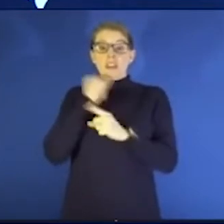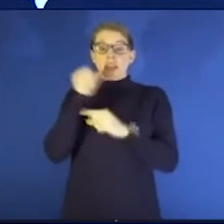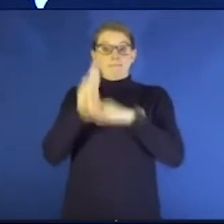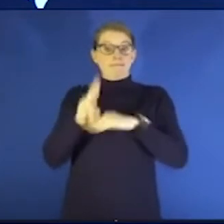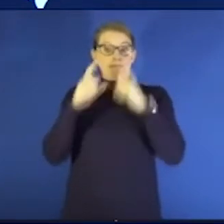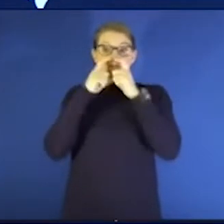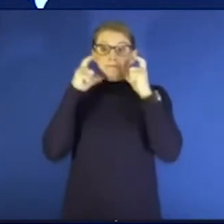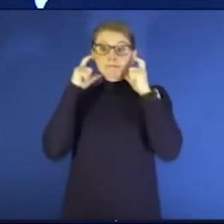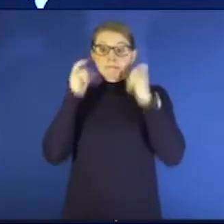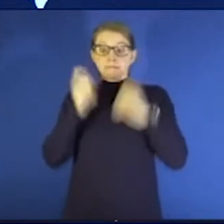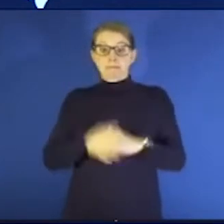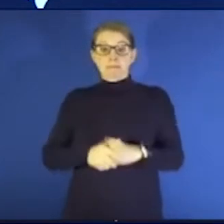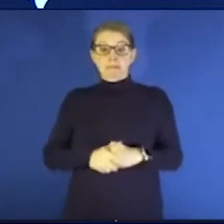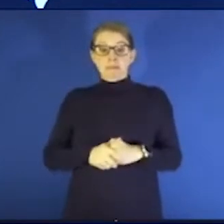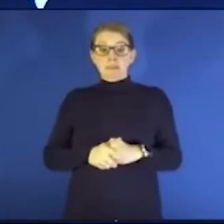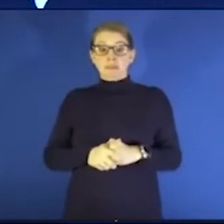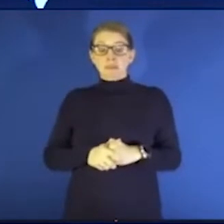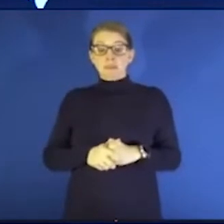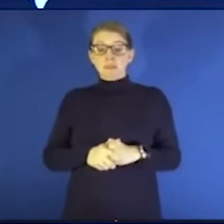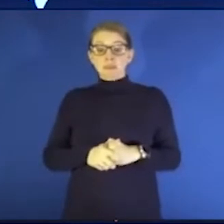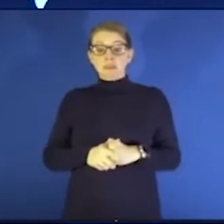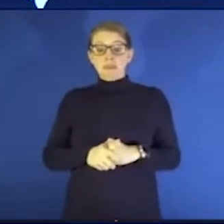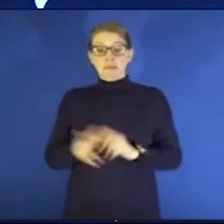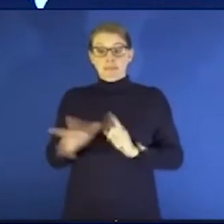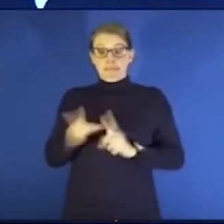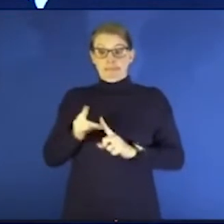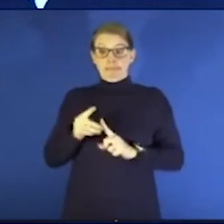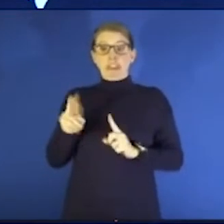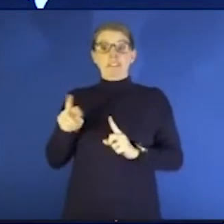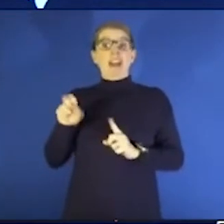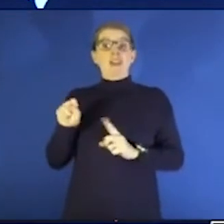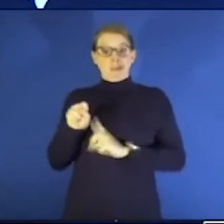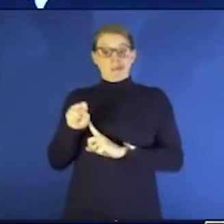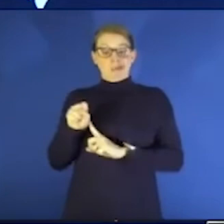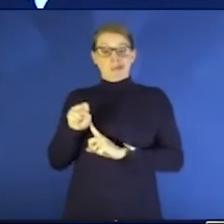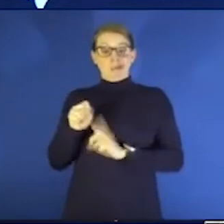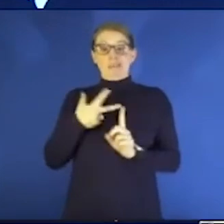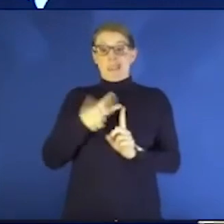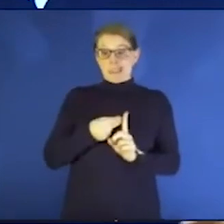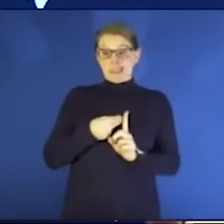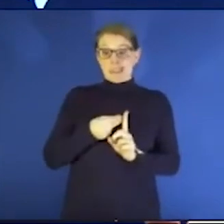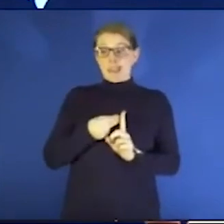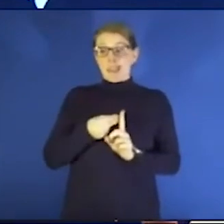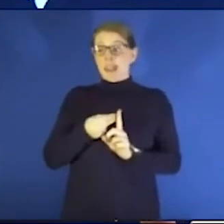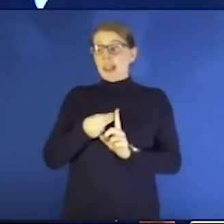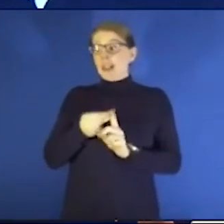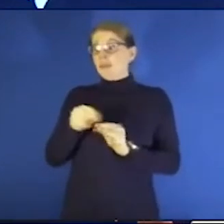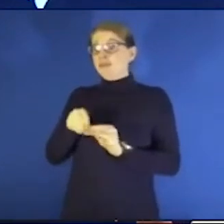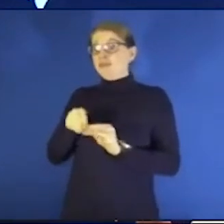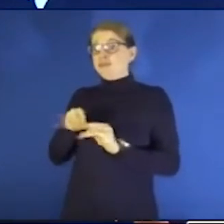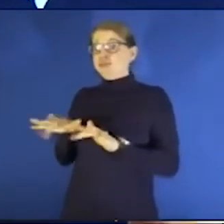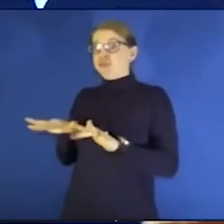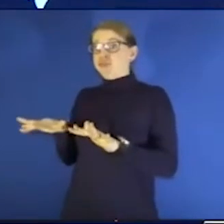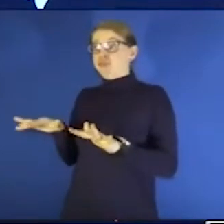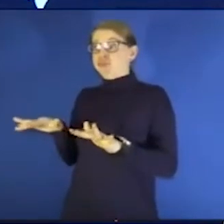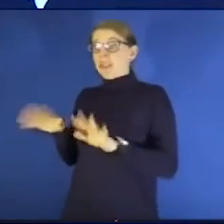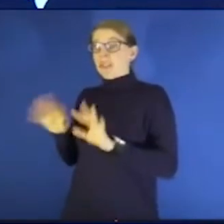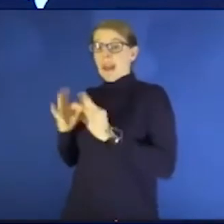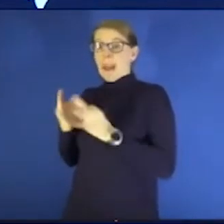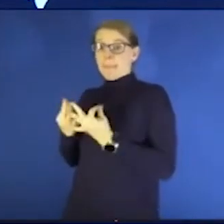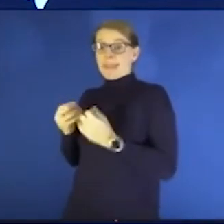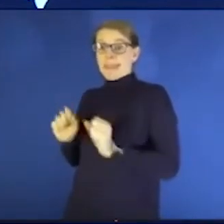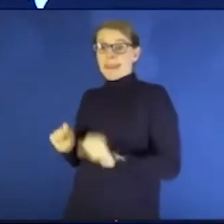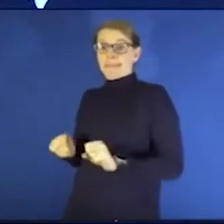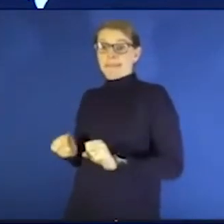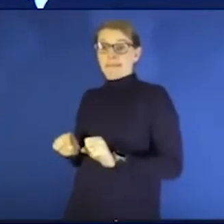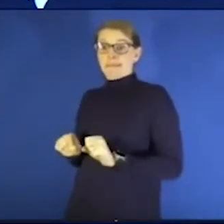likelihood of getting the virus, and even if you've been vaccinated, even if you've had it, and then you can take it home and you can share it to whoever your family members are, is not